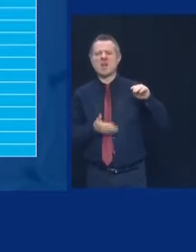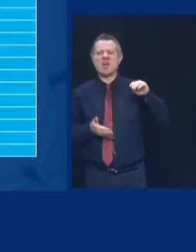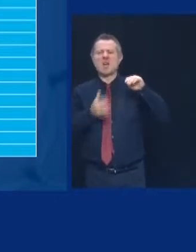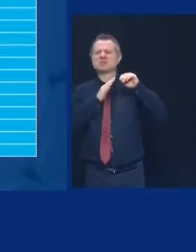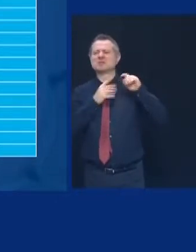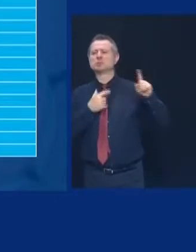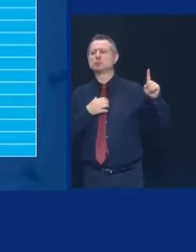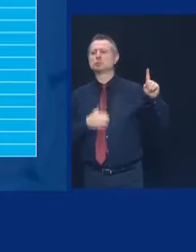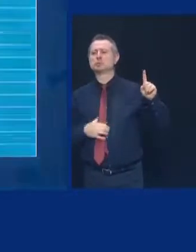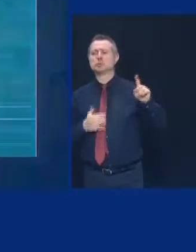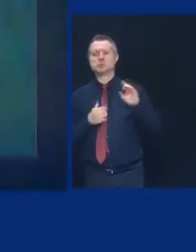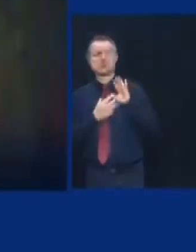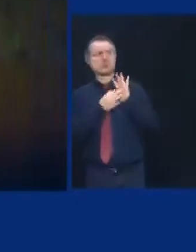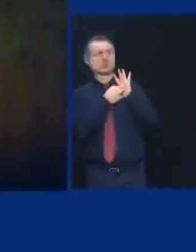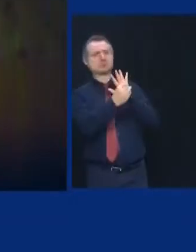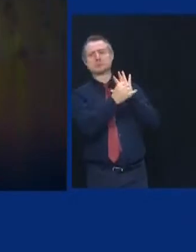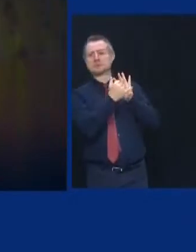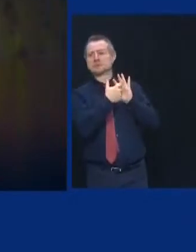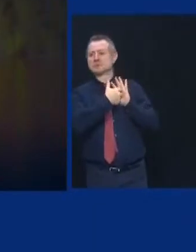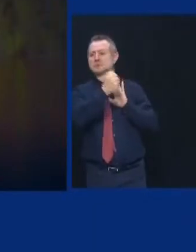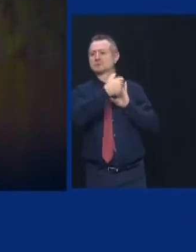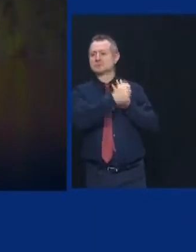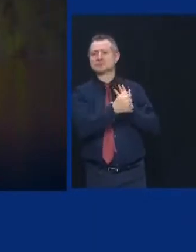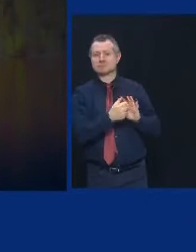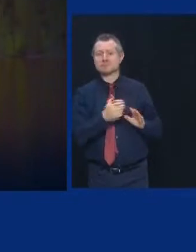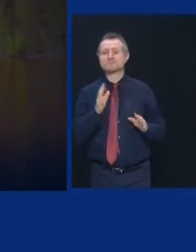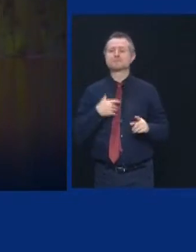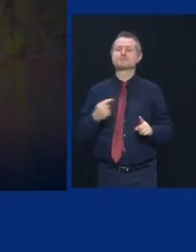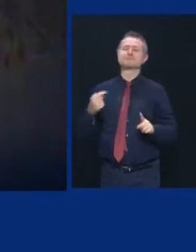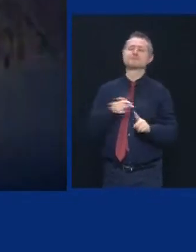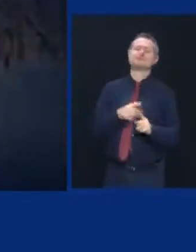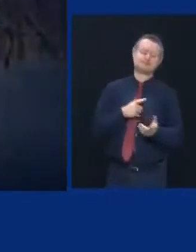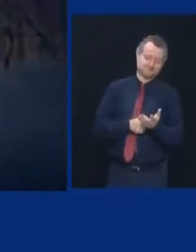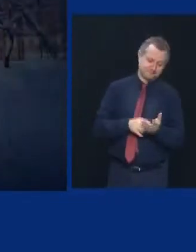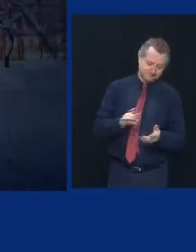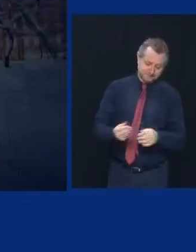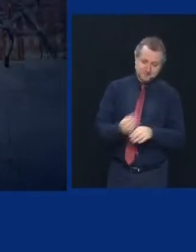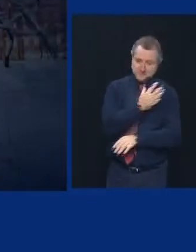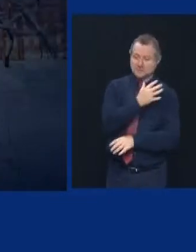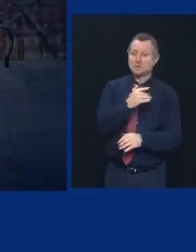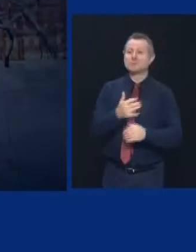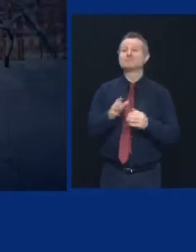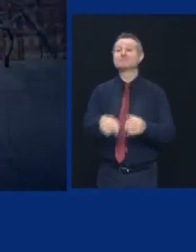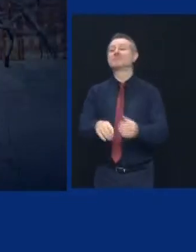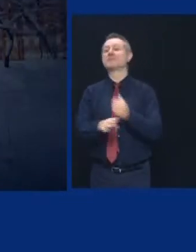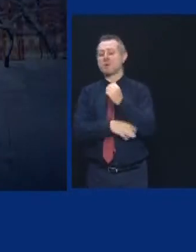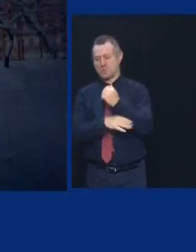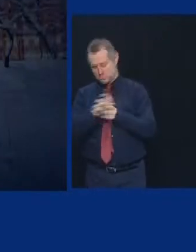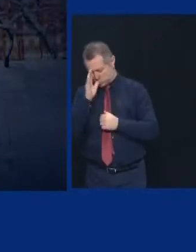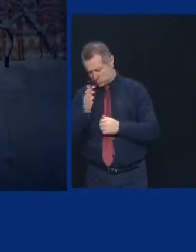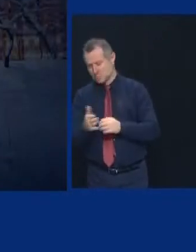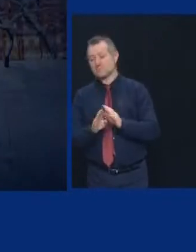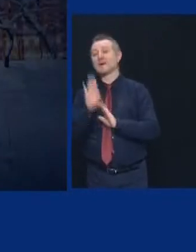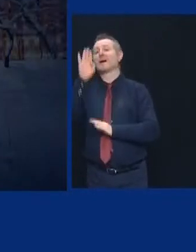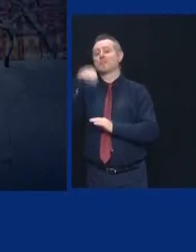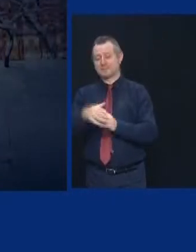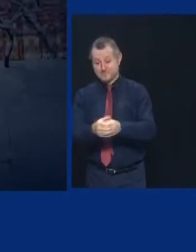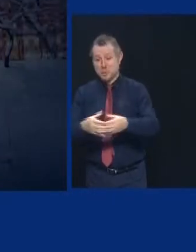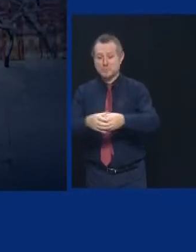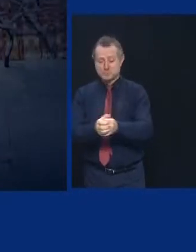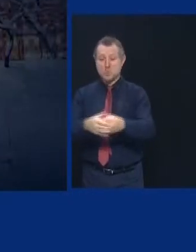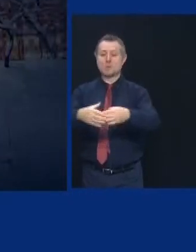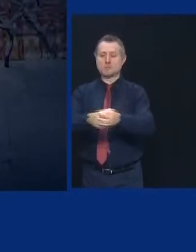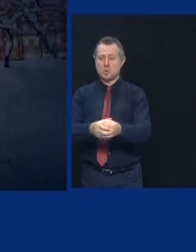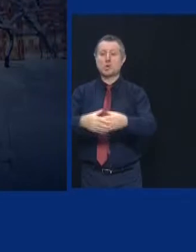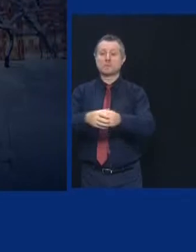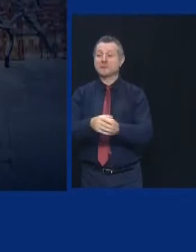Can you go back to where we were, please? So that's going to rise and fall. Fall turns into winter. Winter is going to be